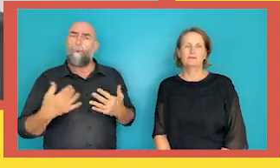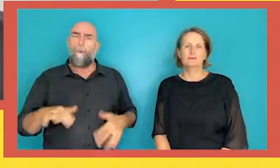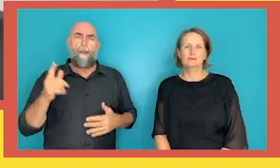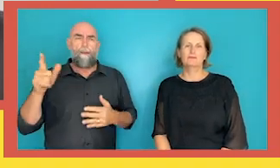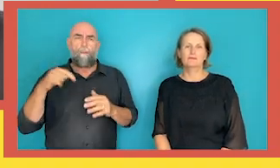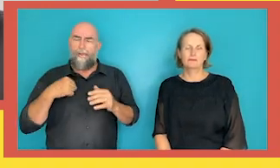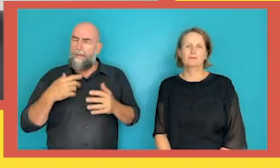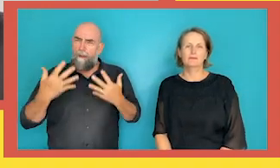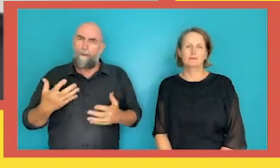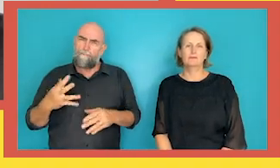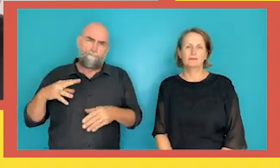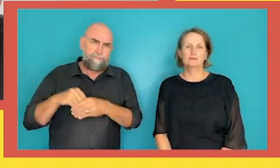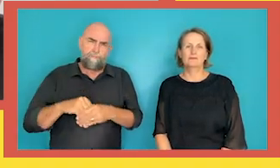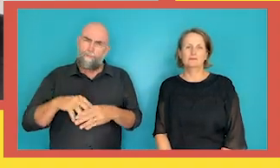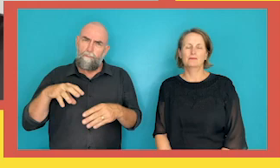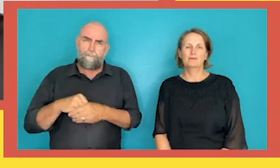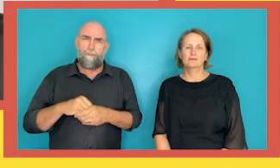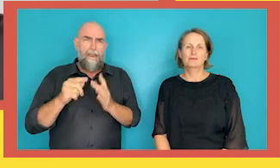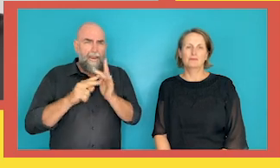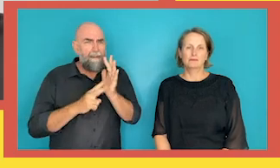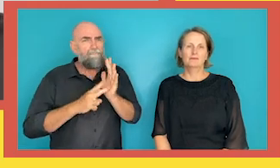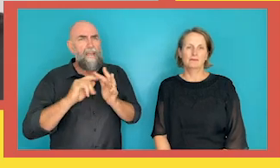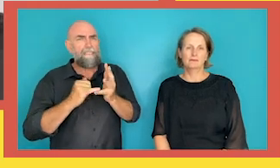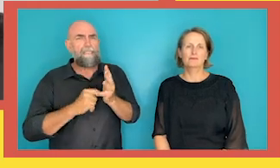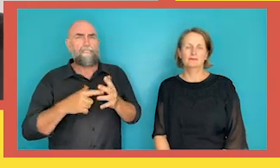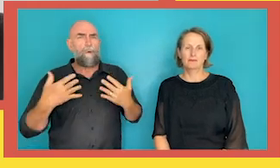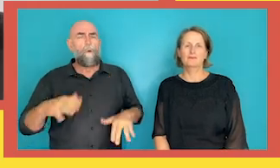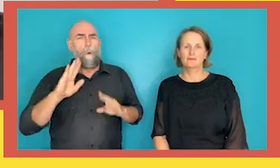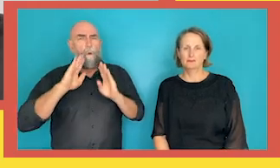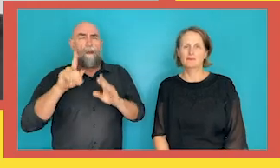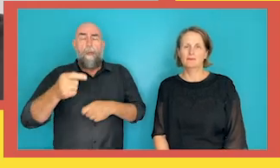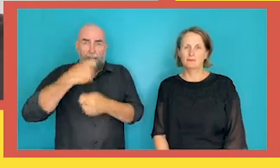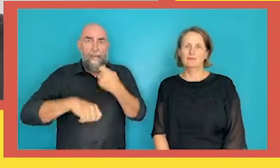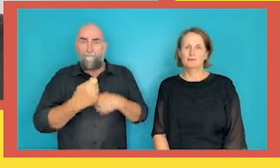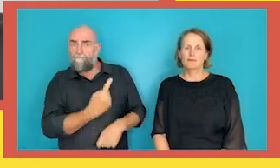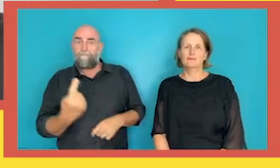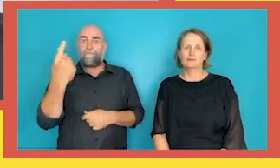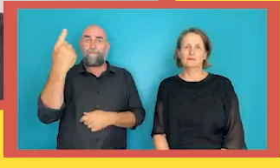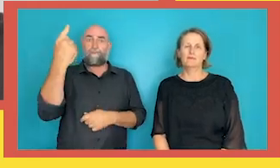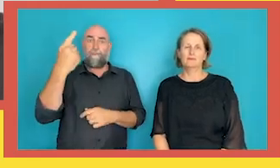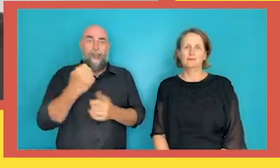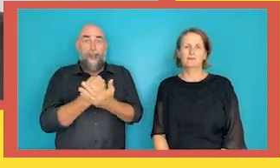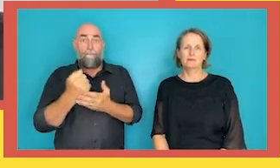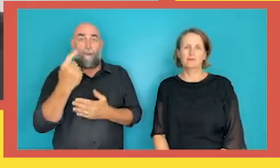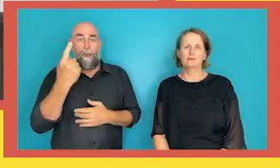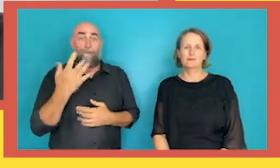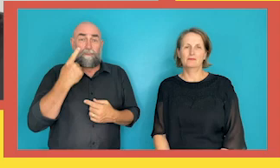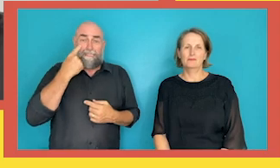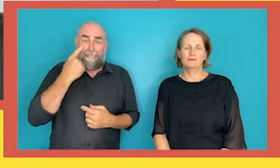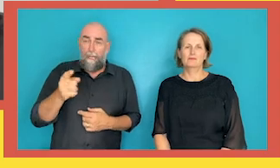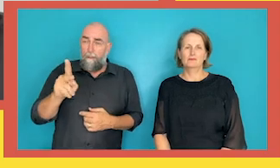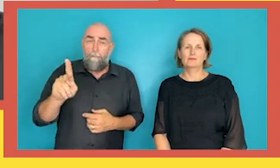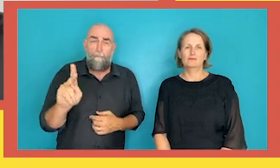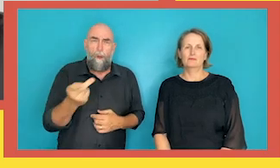of investment into a sport and then they become number 1 in the world for the very first time, to see Jemison